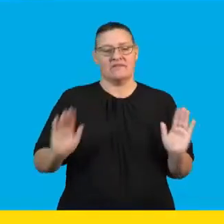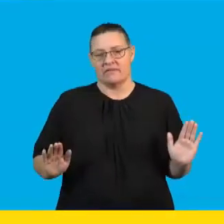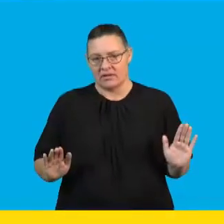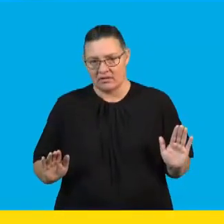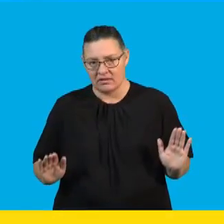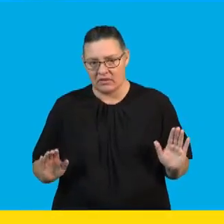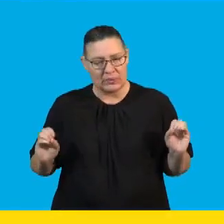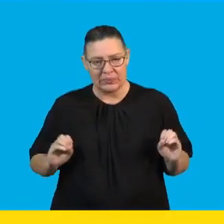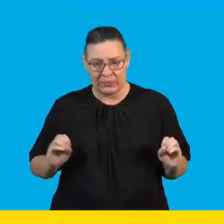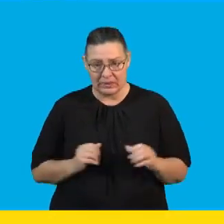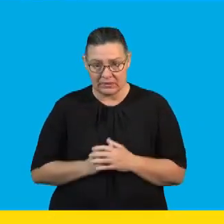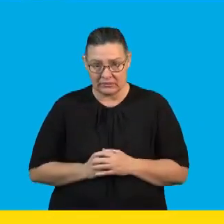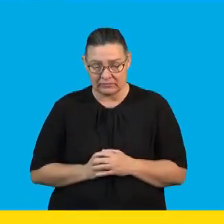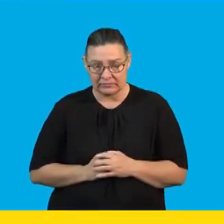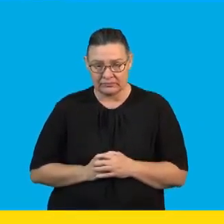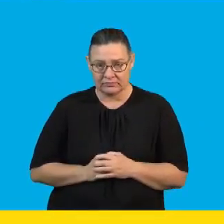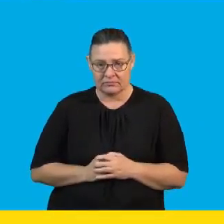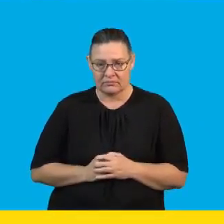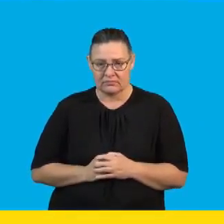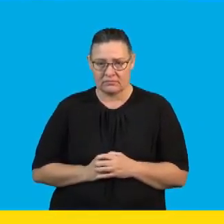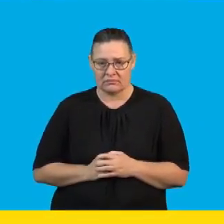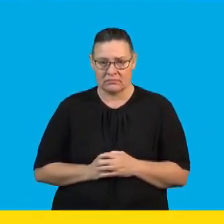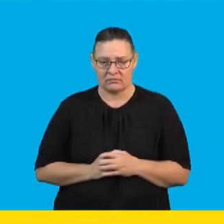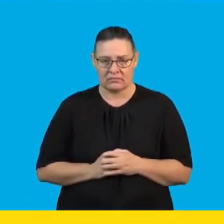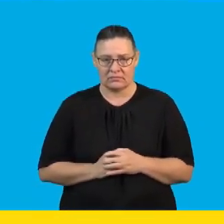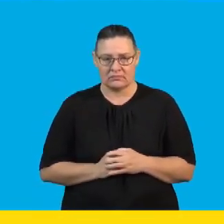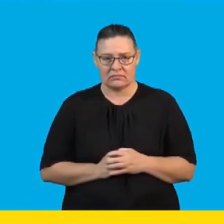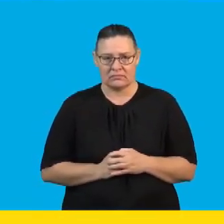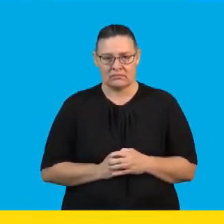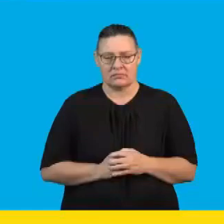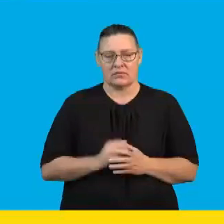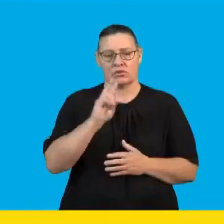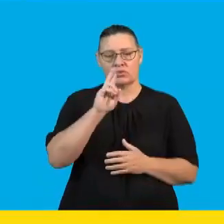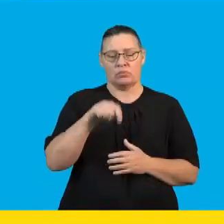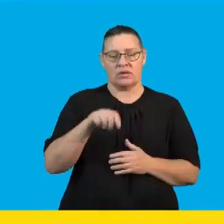says, I am stopping to produce estrogen.